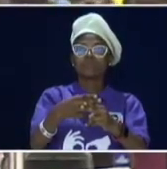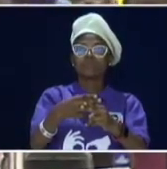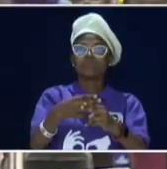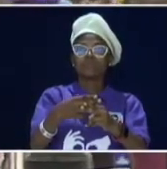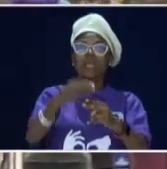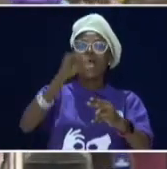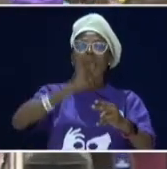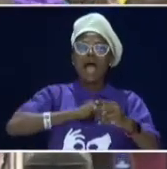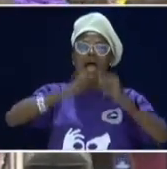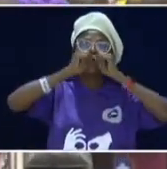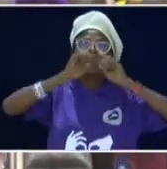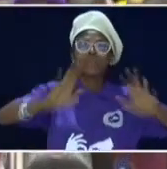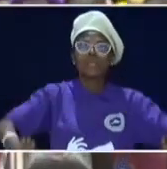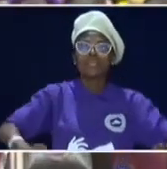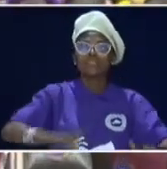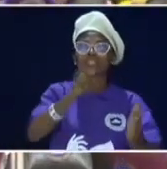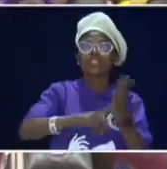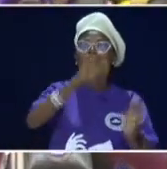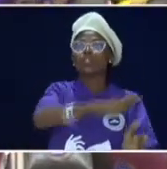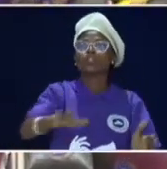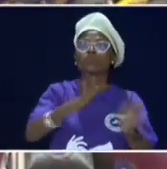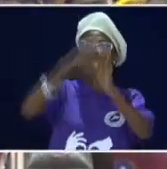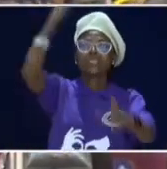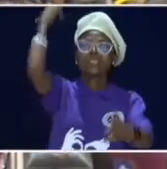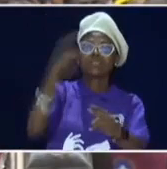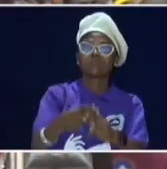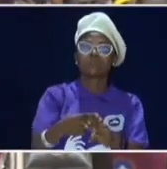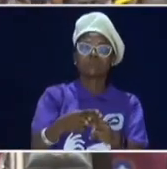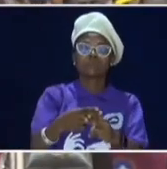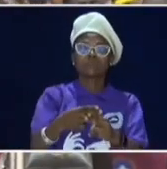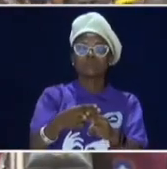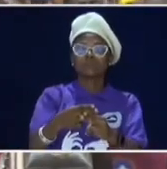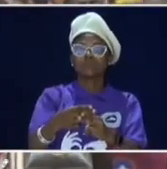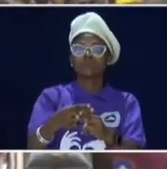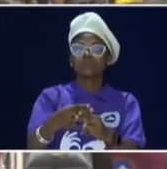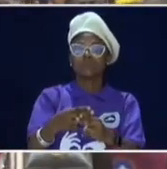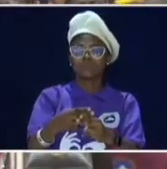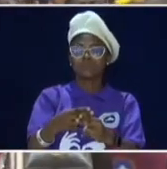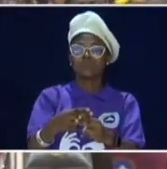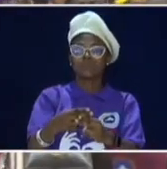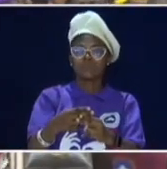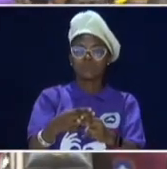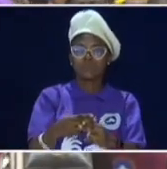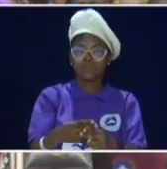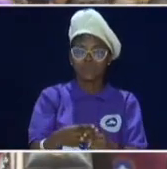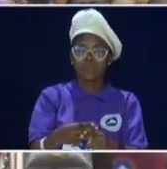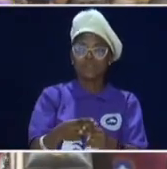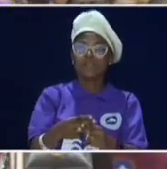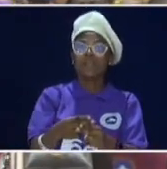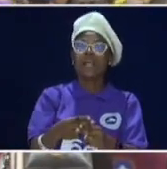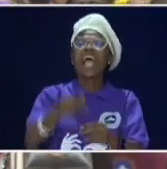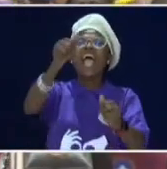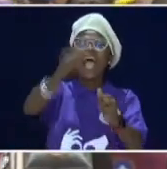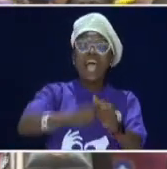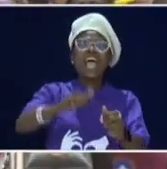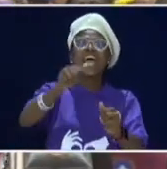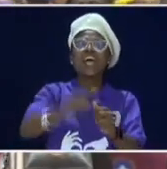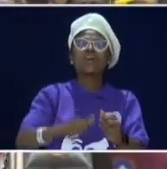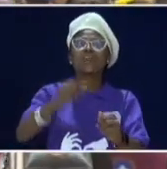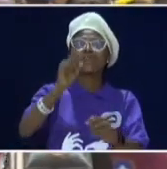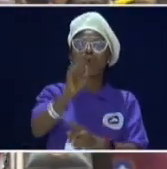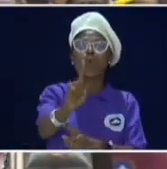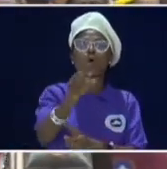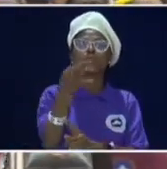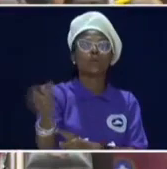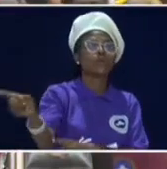I bless this your children. Gbogbo kan fun awon omo re wonyi. Every one of you,